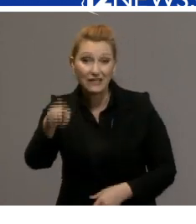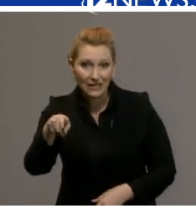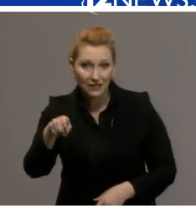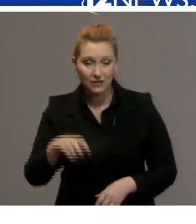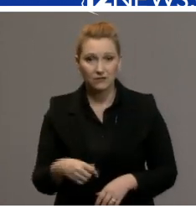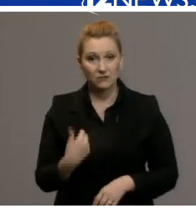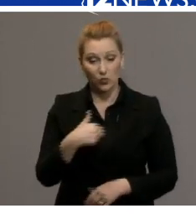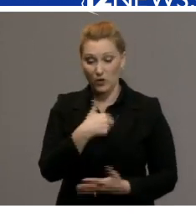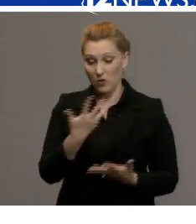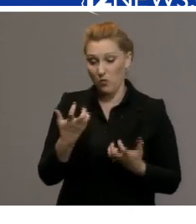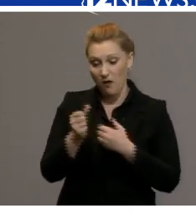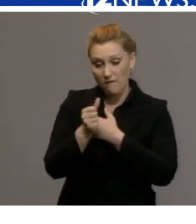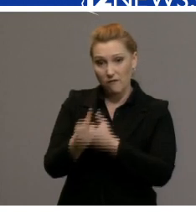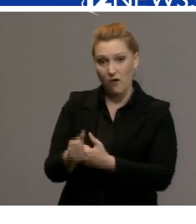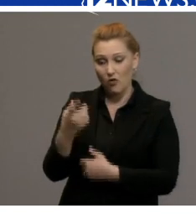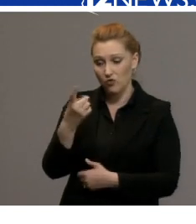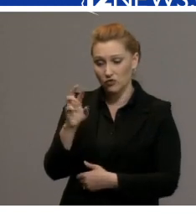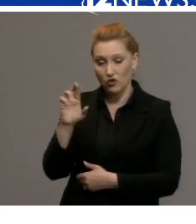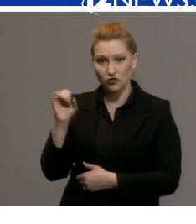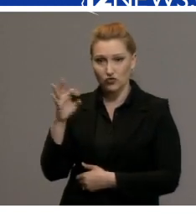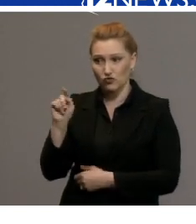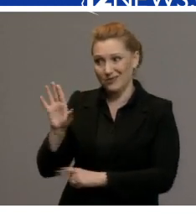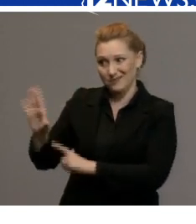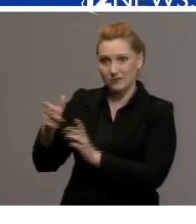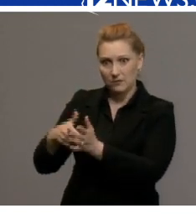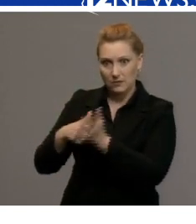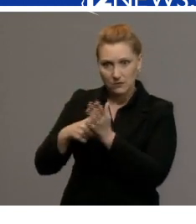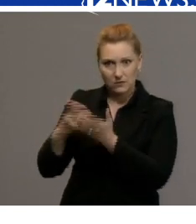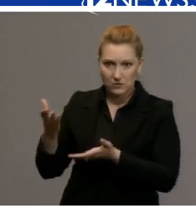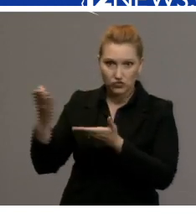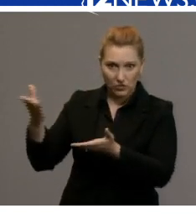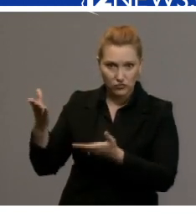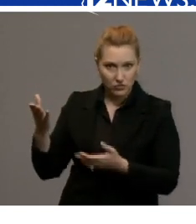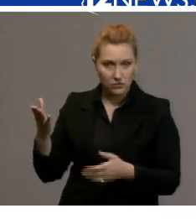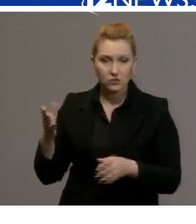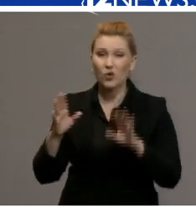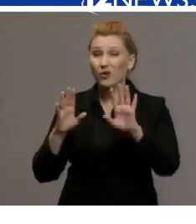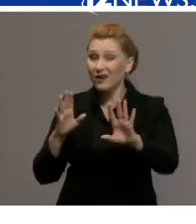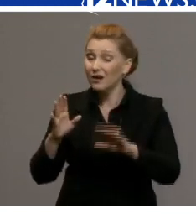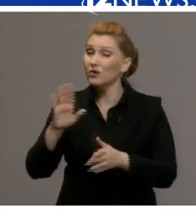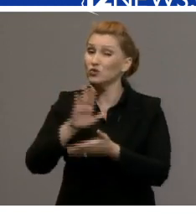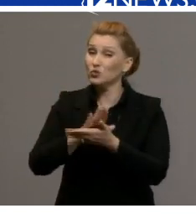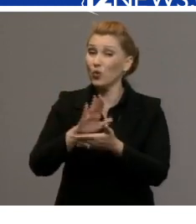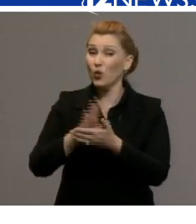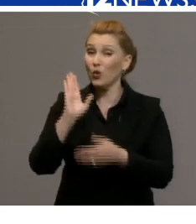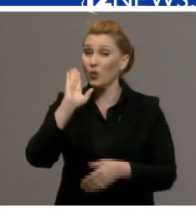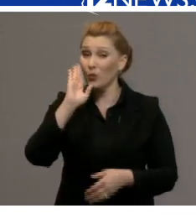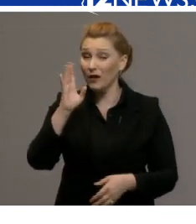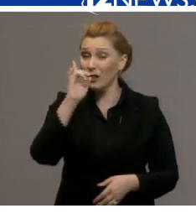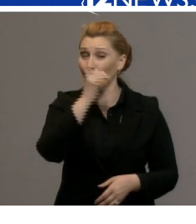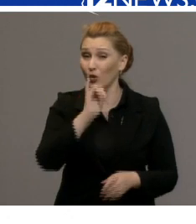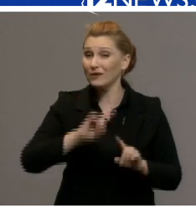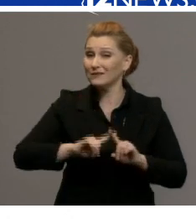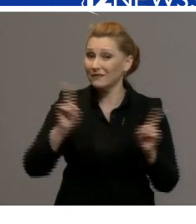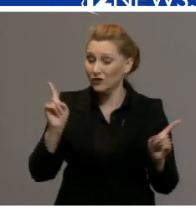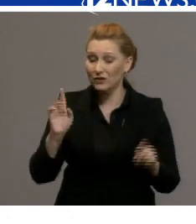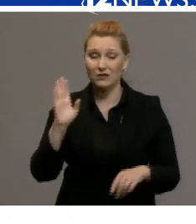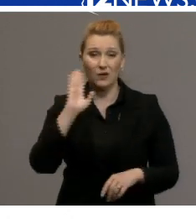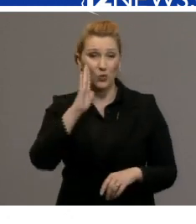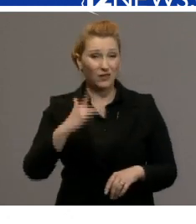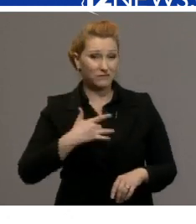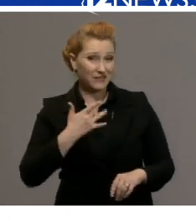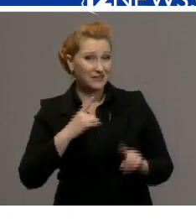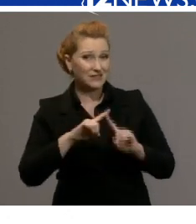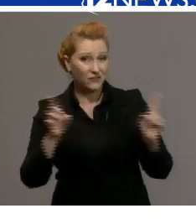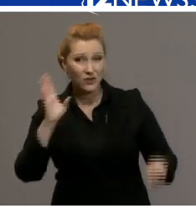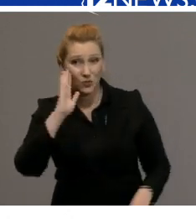in terms of guidance. So it will look different, it will feel different, but the idea is that kids